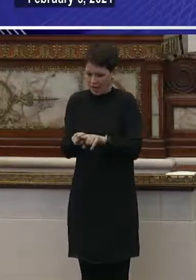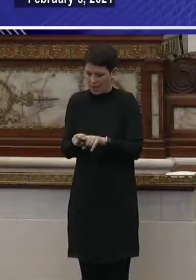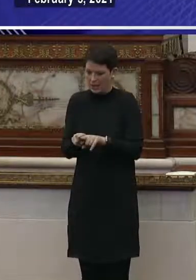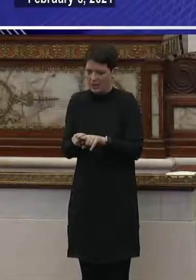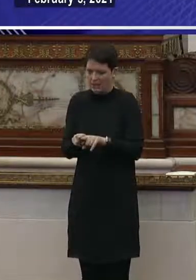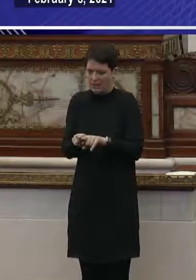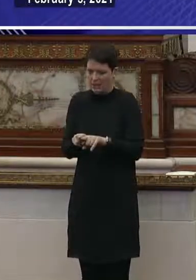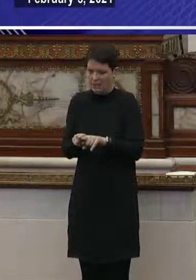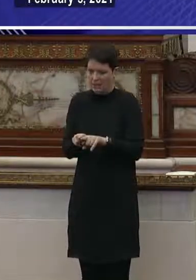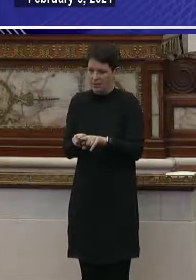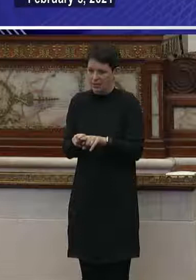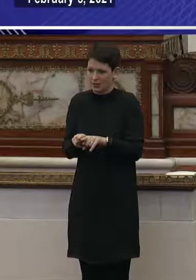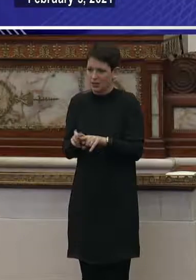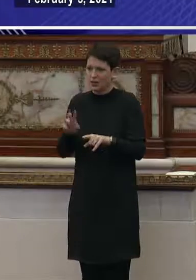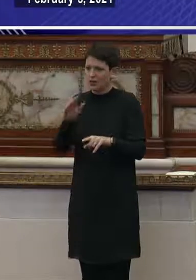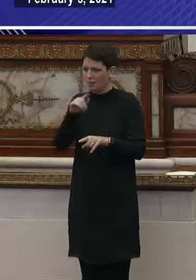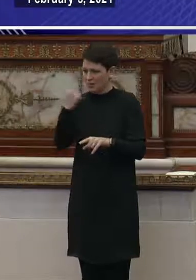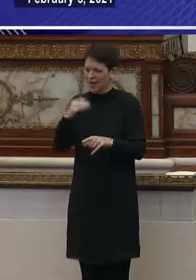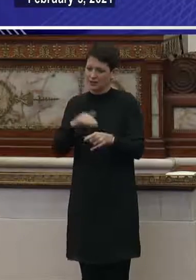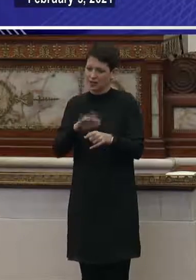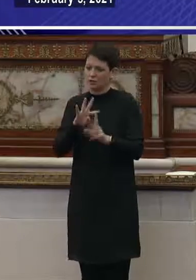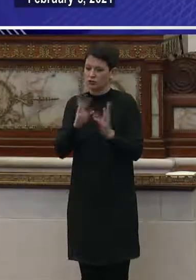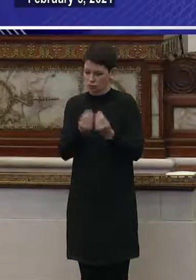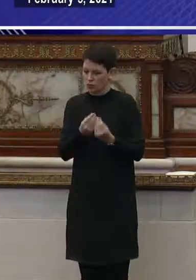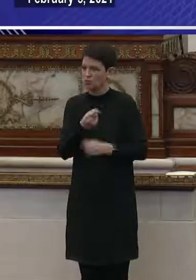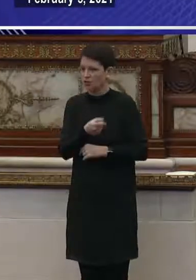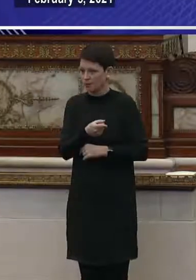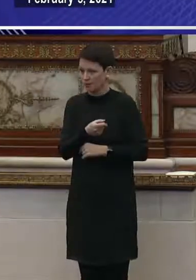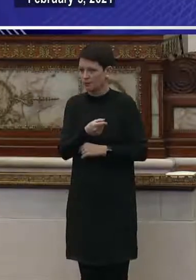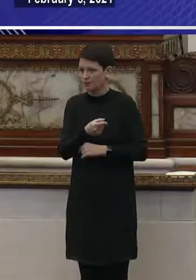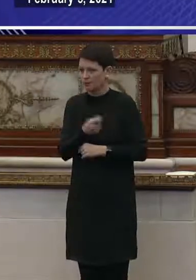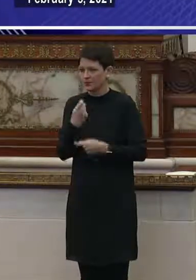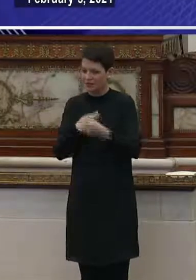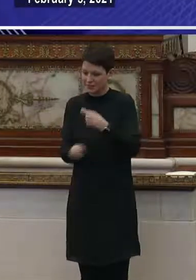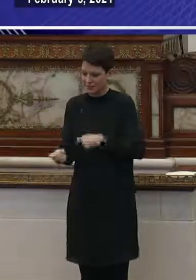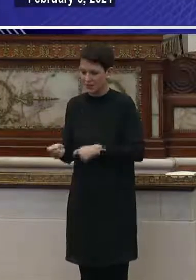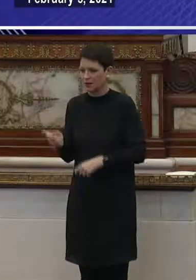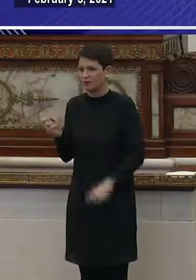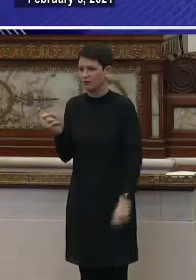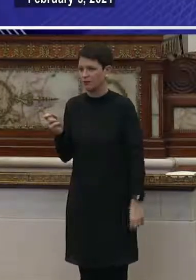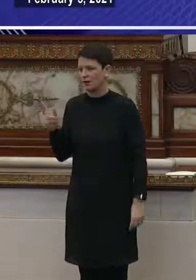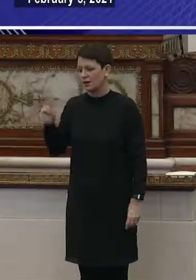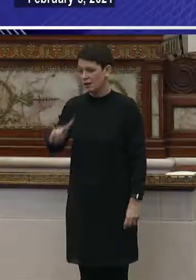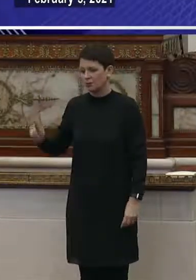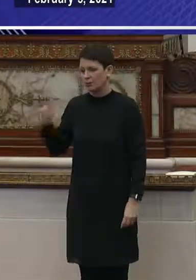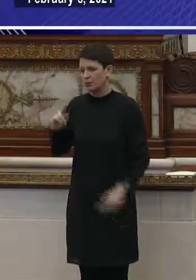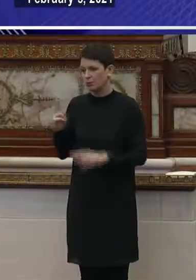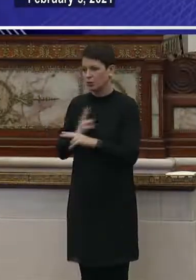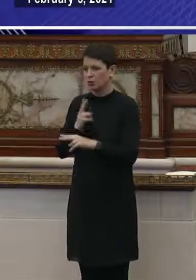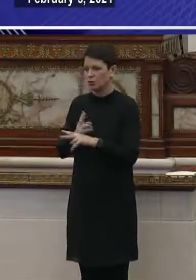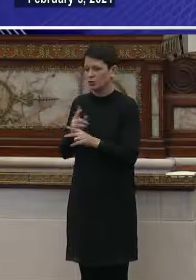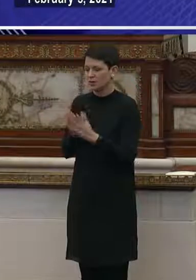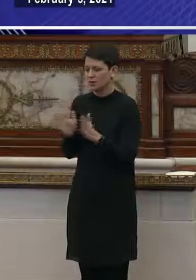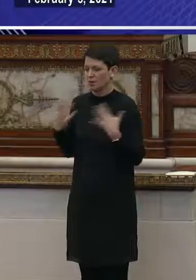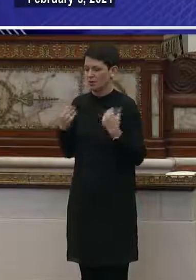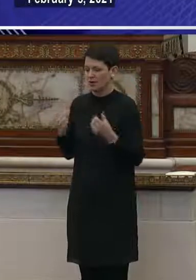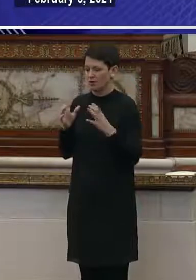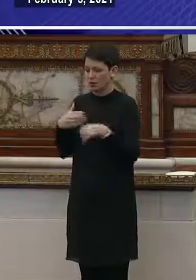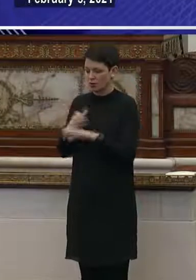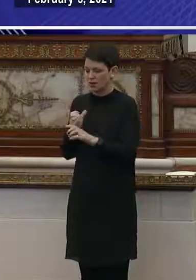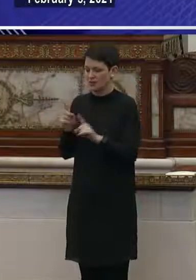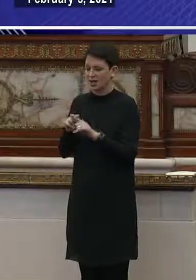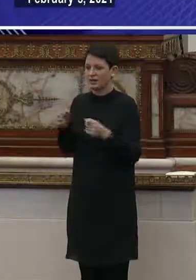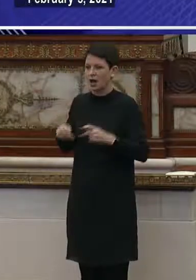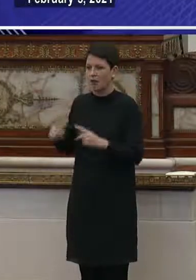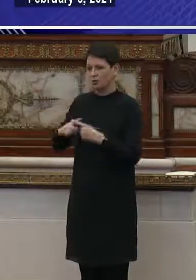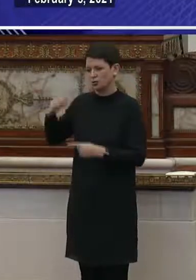the COVID-19 Black Doctors Consortium, rather than people who are using this public health crisis as an opportunity